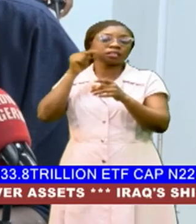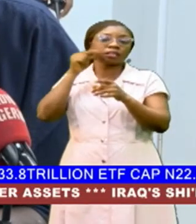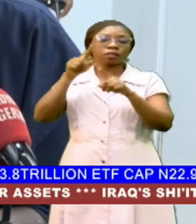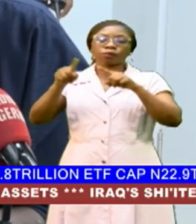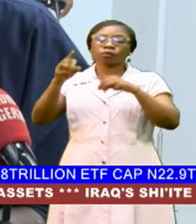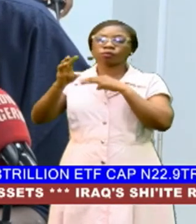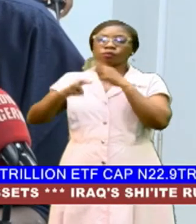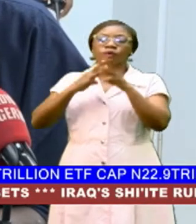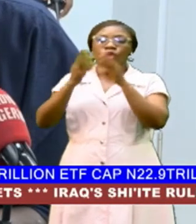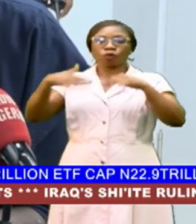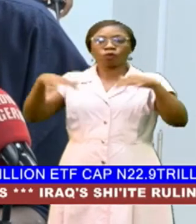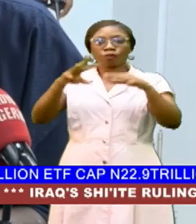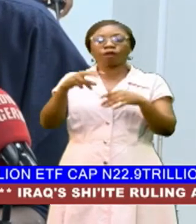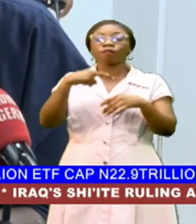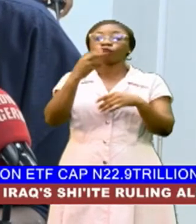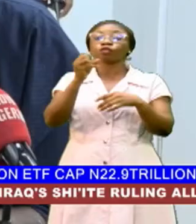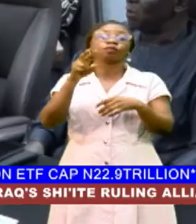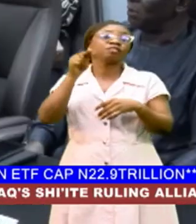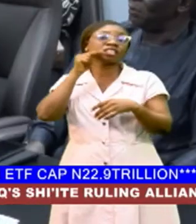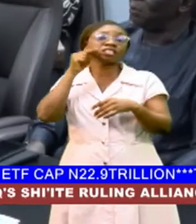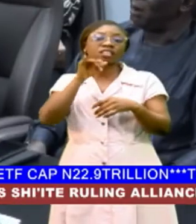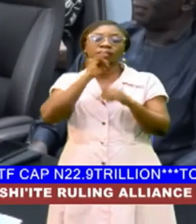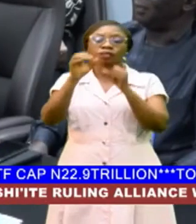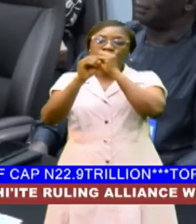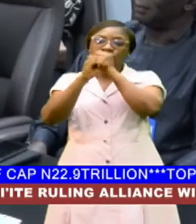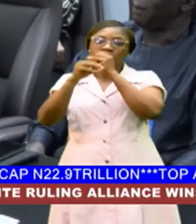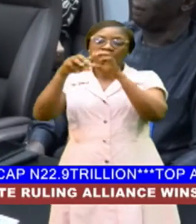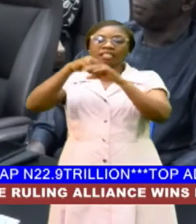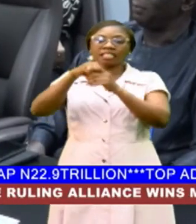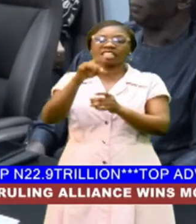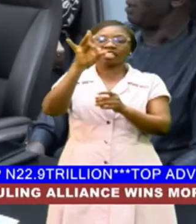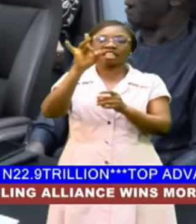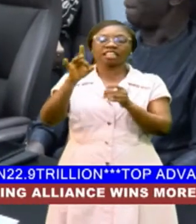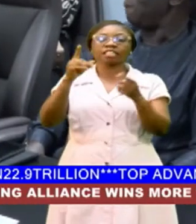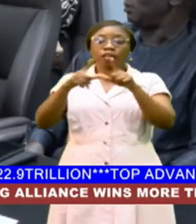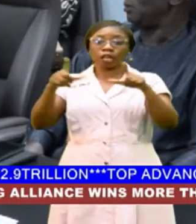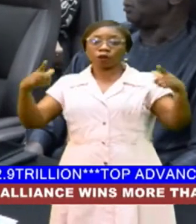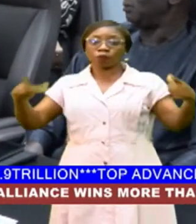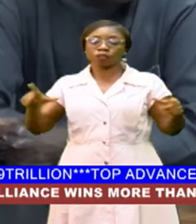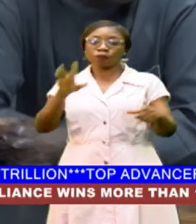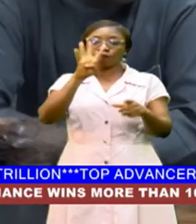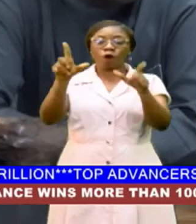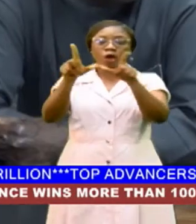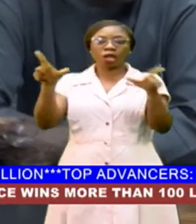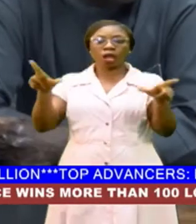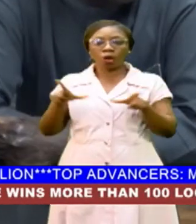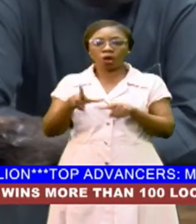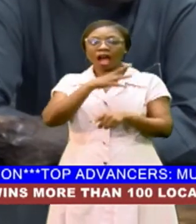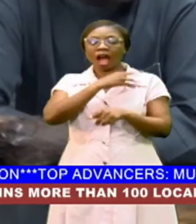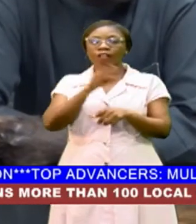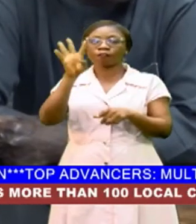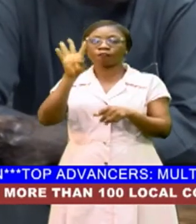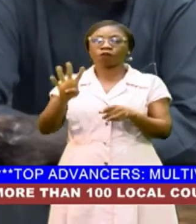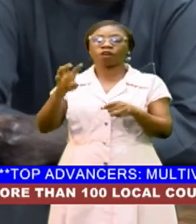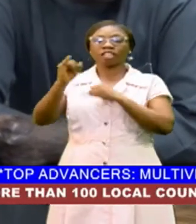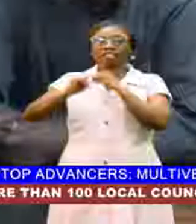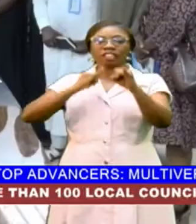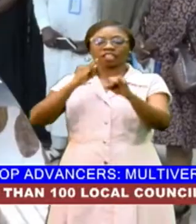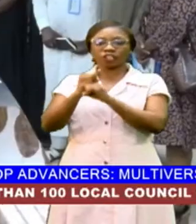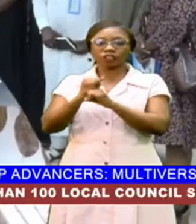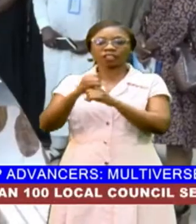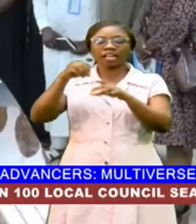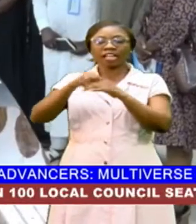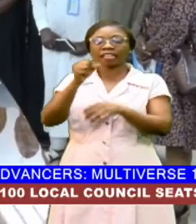world. Voice of Nigeria is broadcasting in 8 languages, 4 local and 4 international.